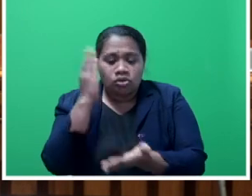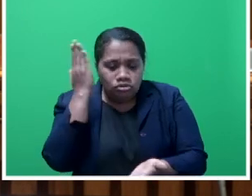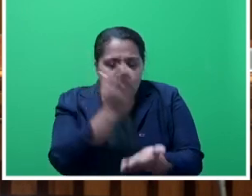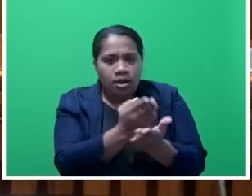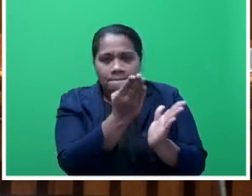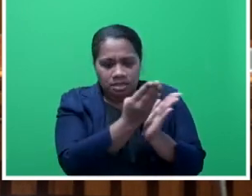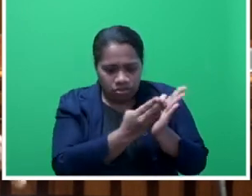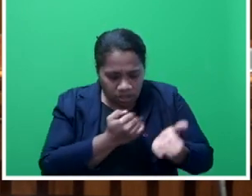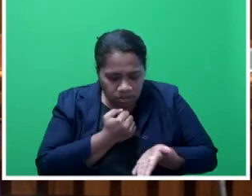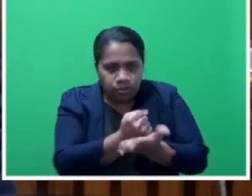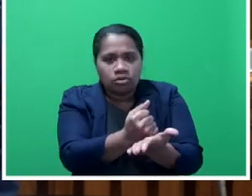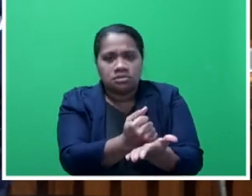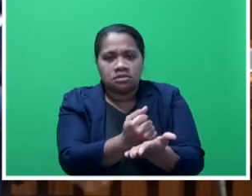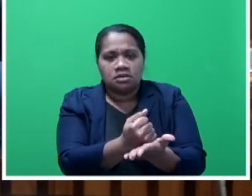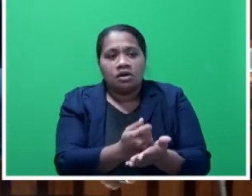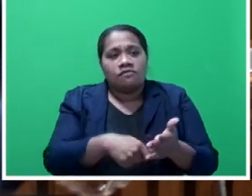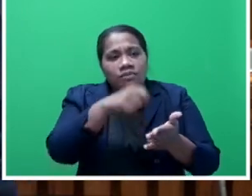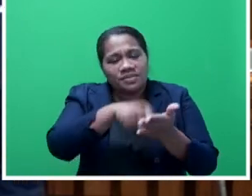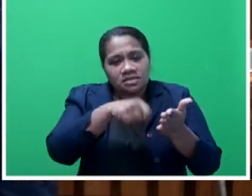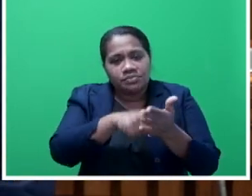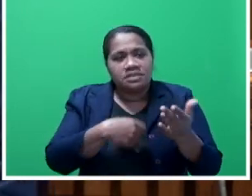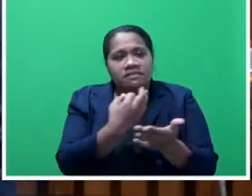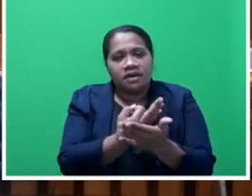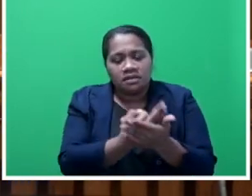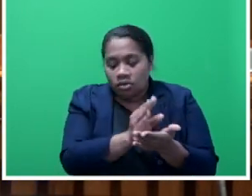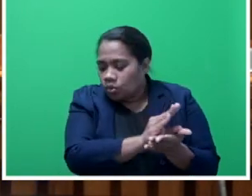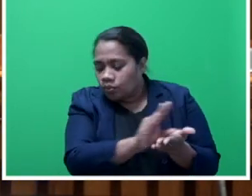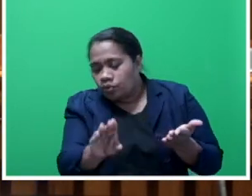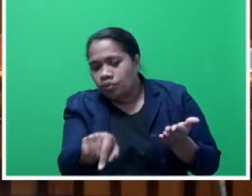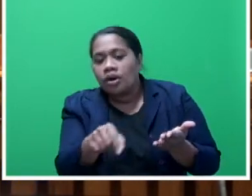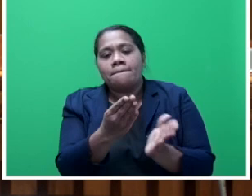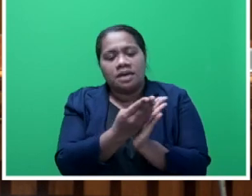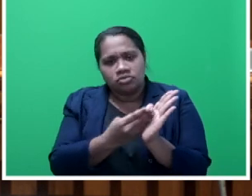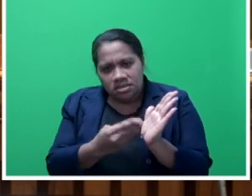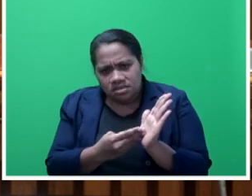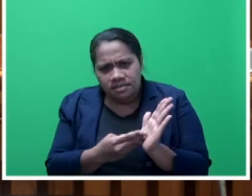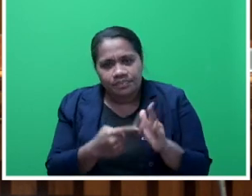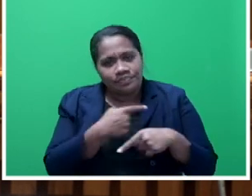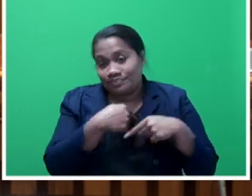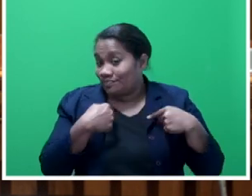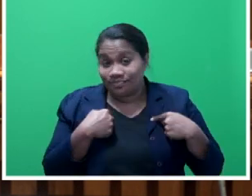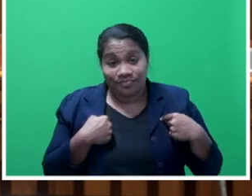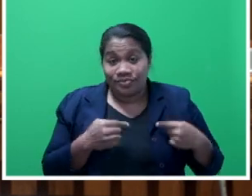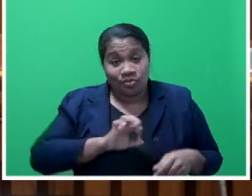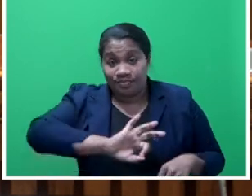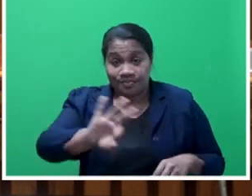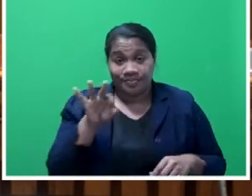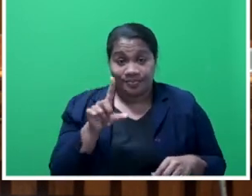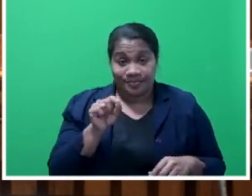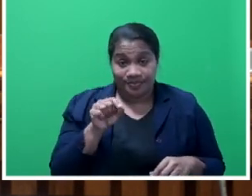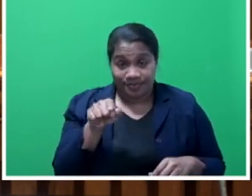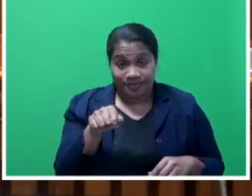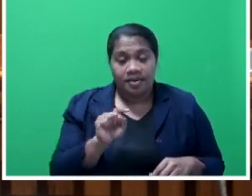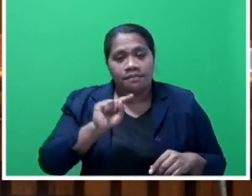budget support from taxpayers' funds allocated through the budget. We have not done that, but we've taken